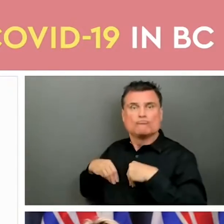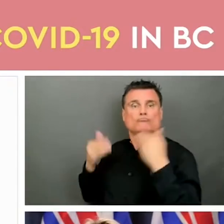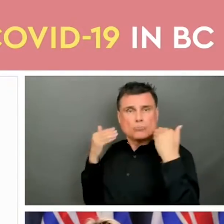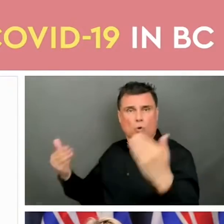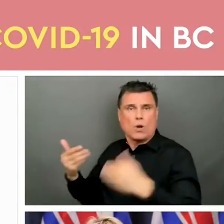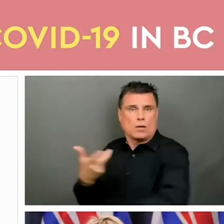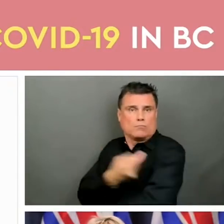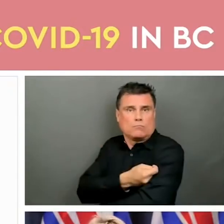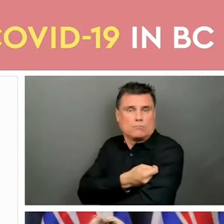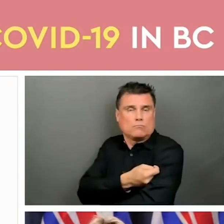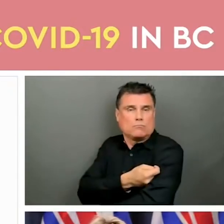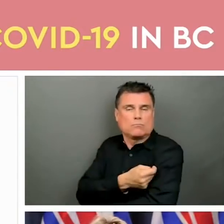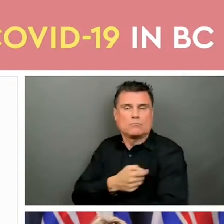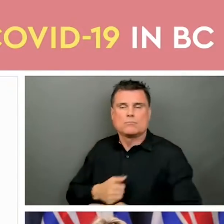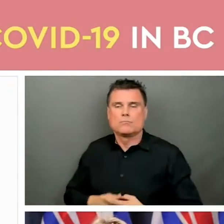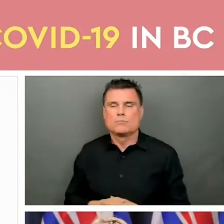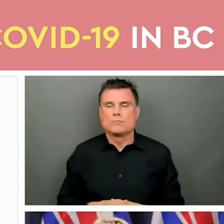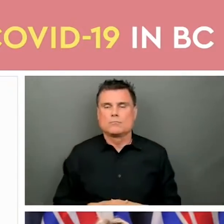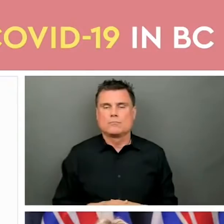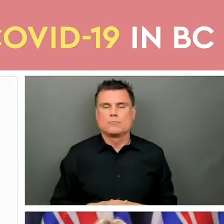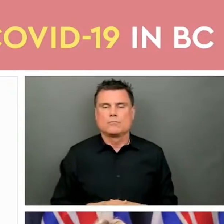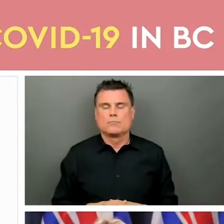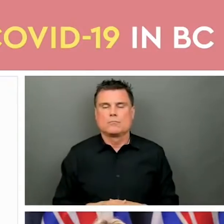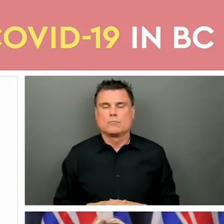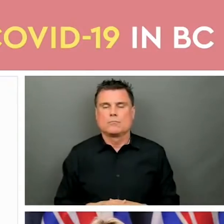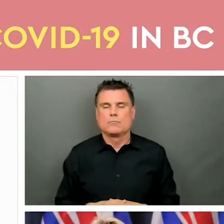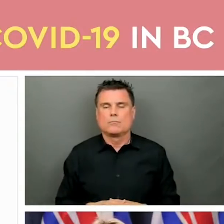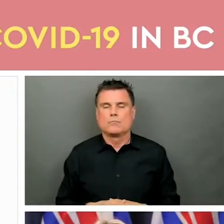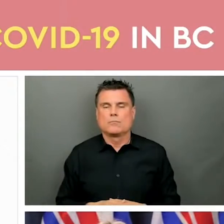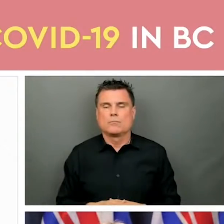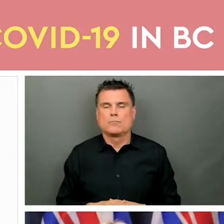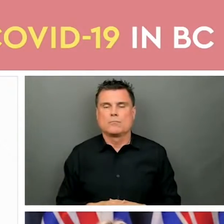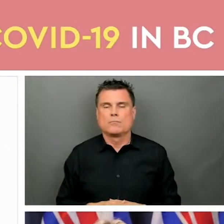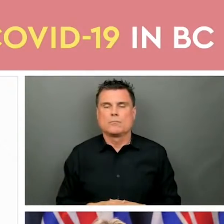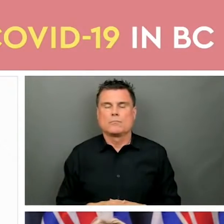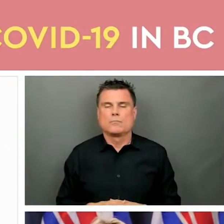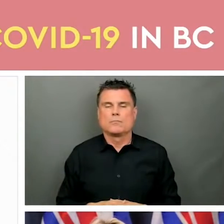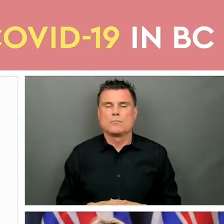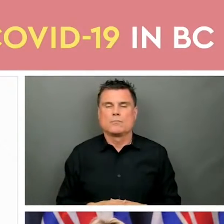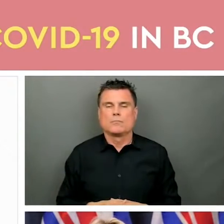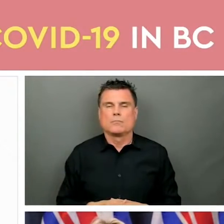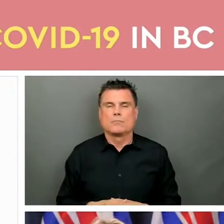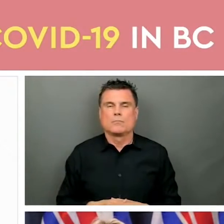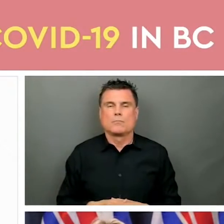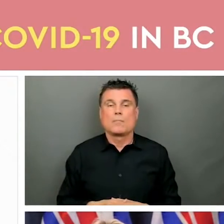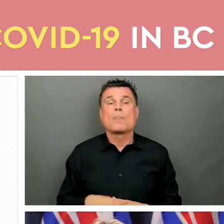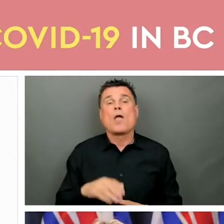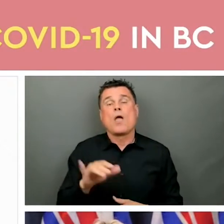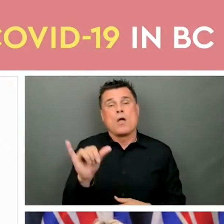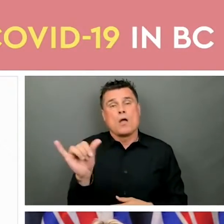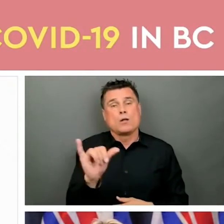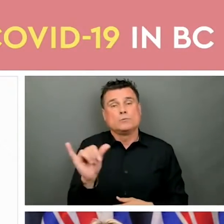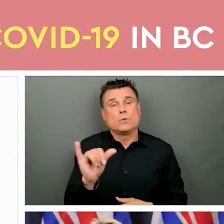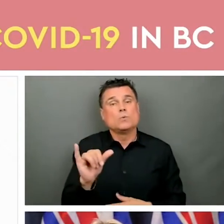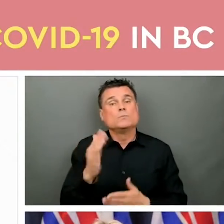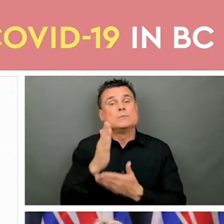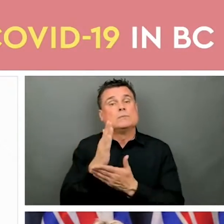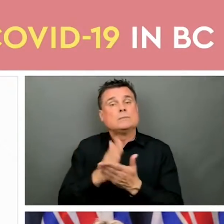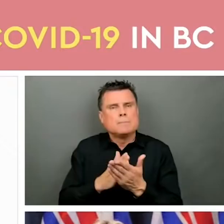the Lower Mainland, where we know we were having ongoing challenges where workers cannot work from home, and the difficulty